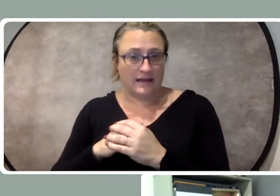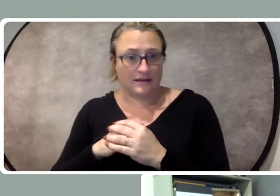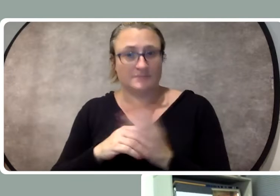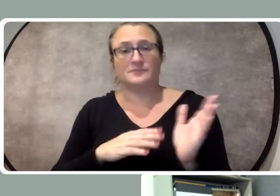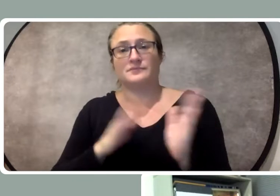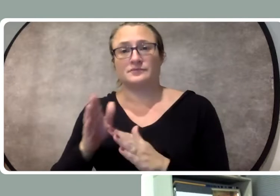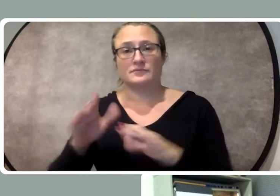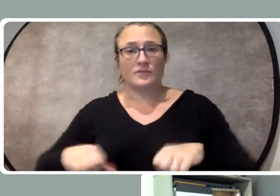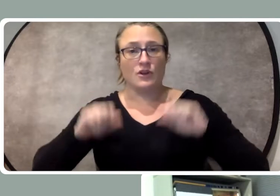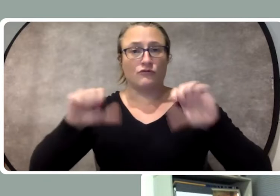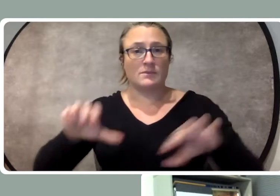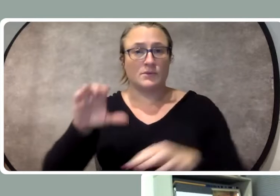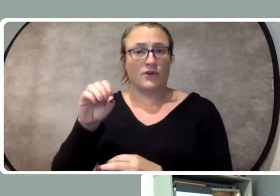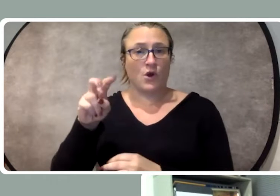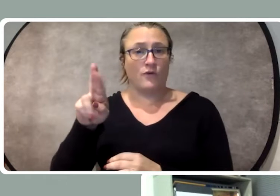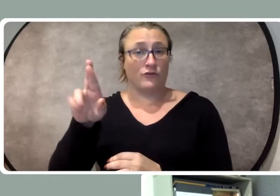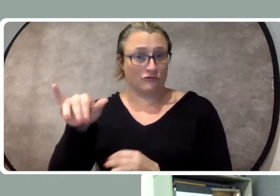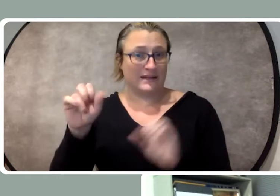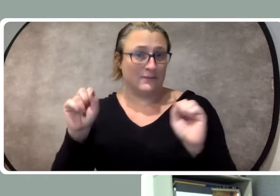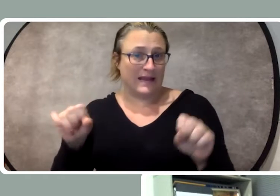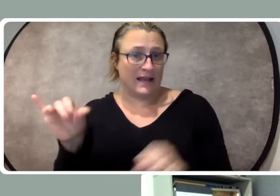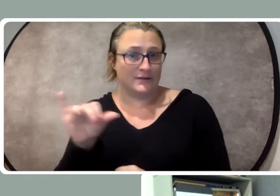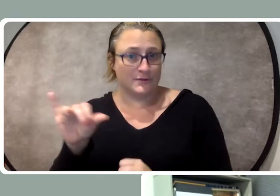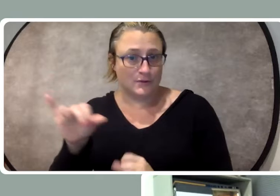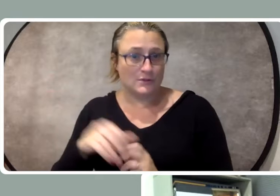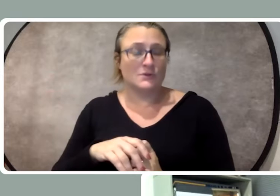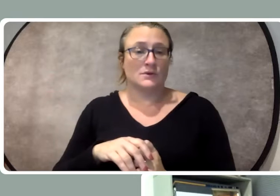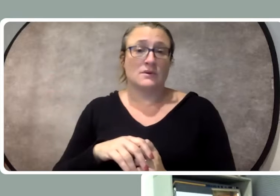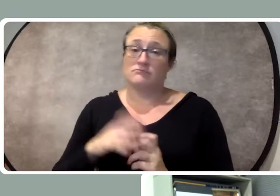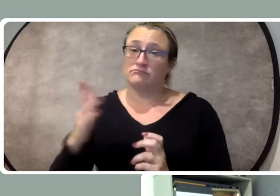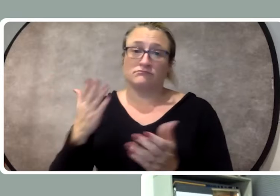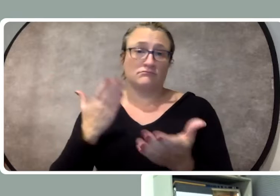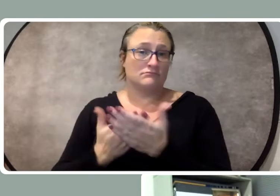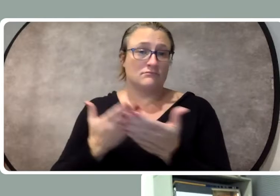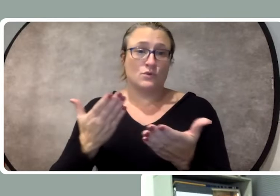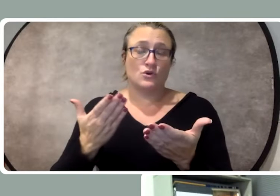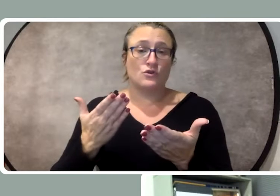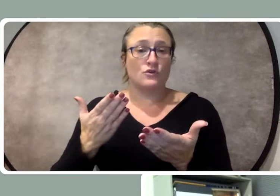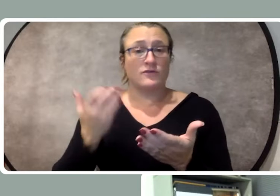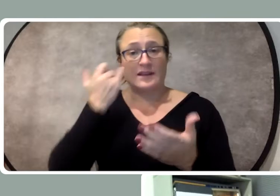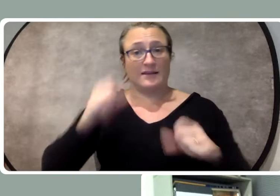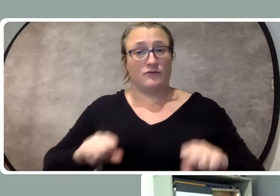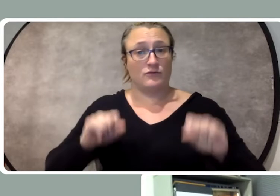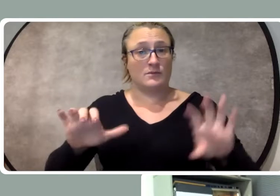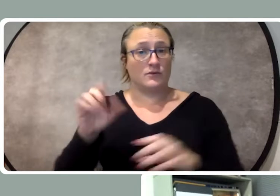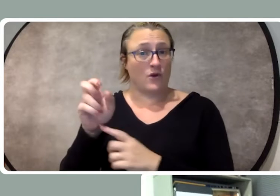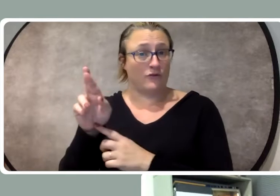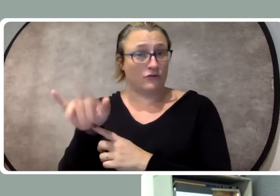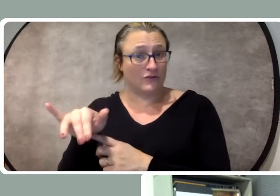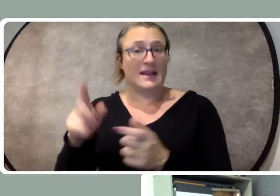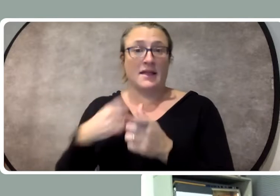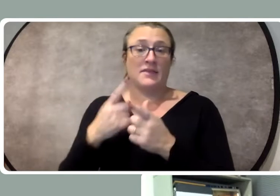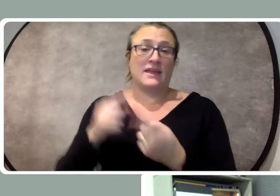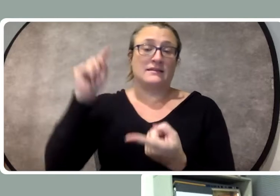the ovaries can also be offered. That also has been shown to decrease breast cancer from